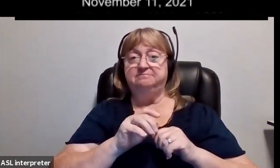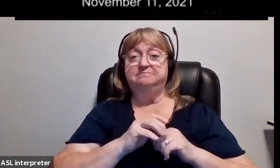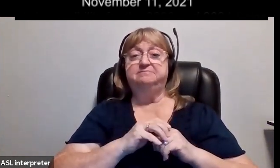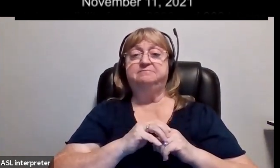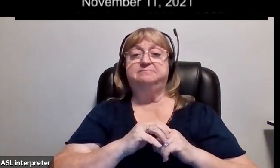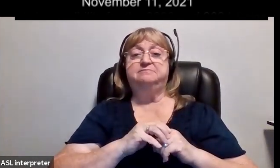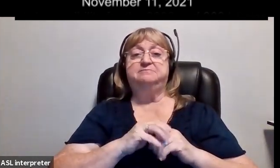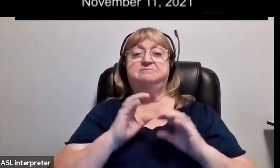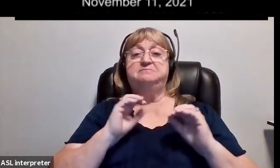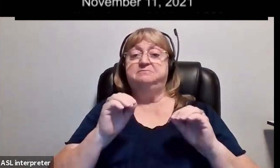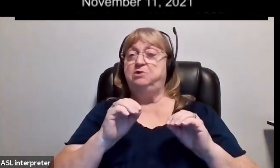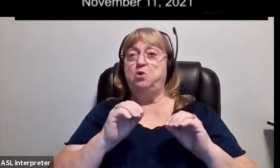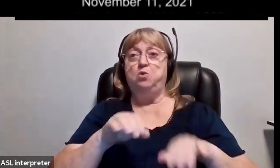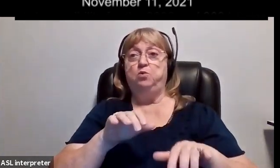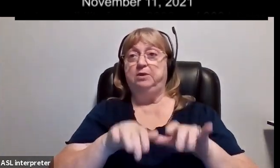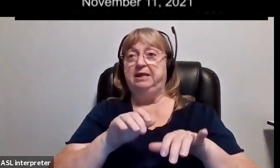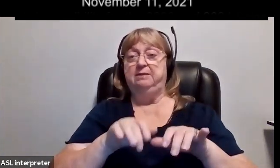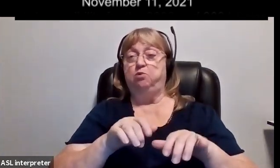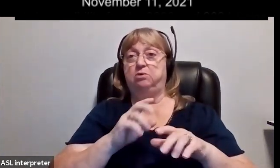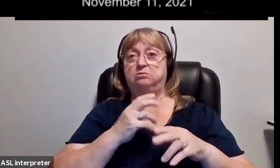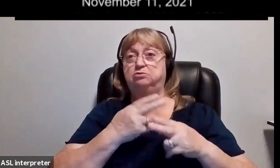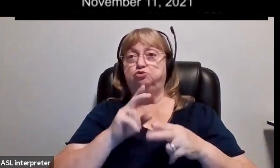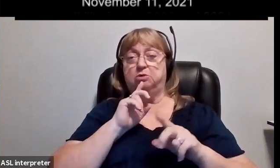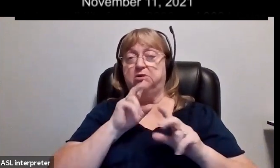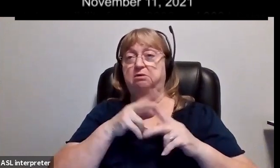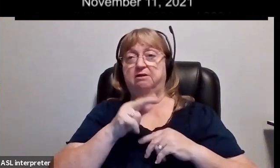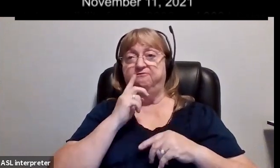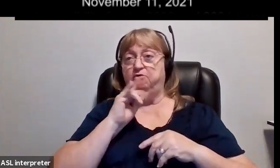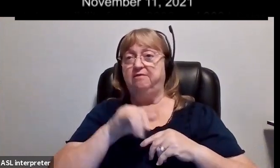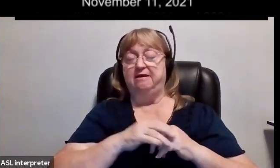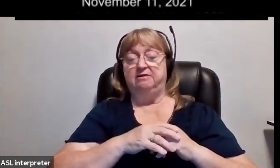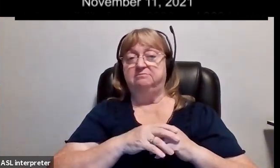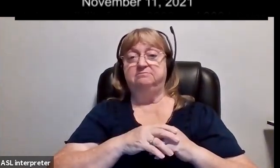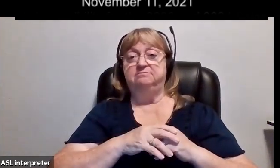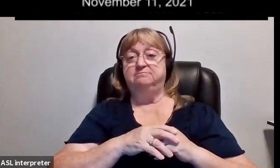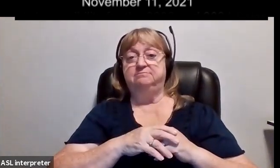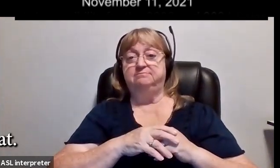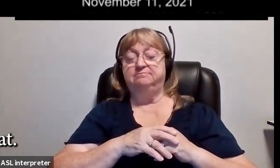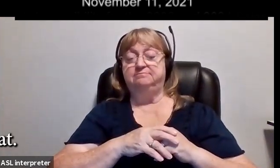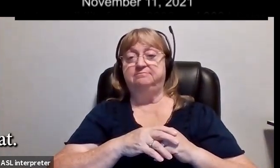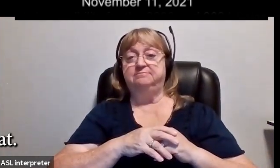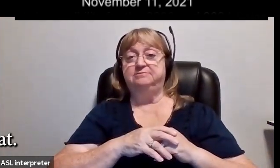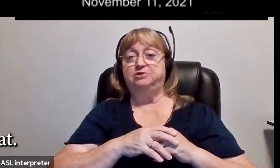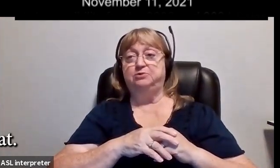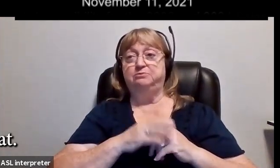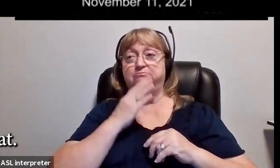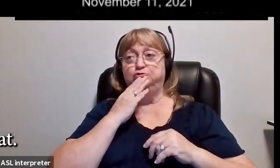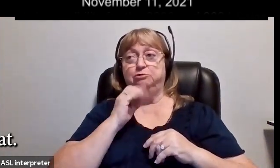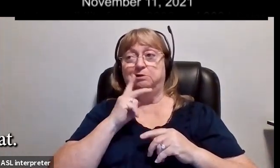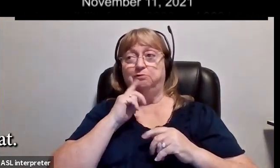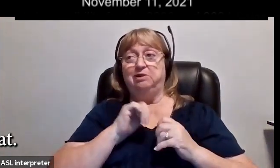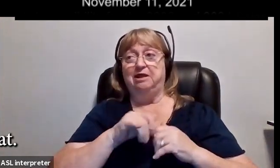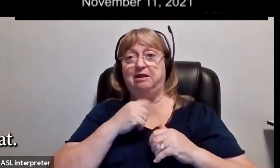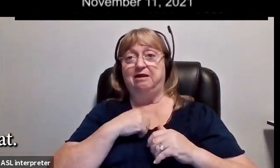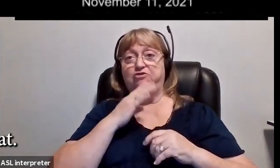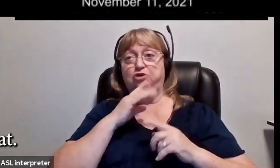there is no keyboard command shortcut for that. So good luck with that. We'll have to talk to